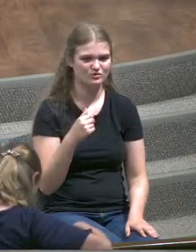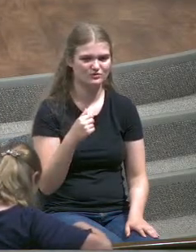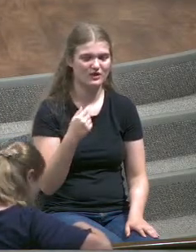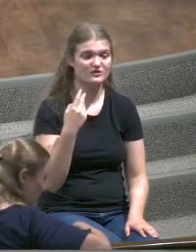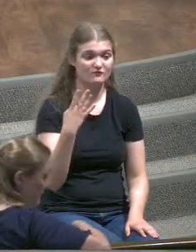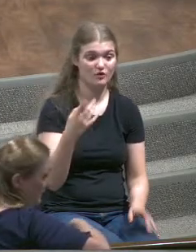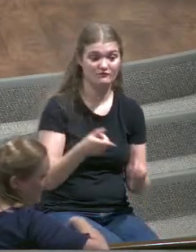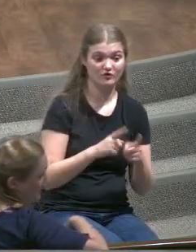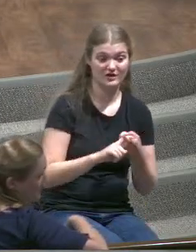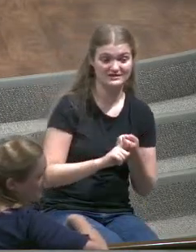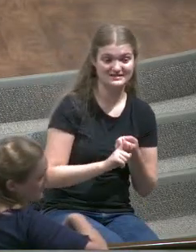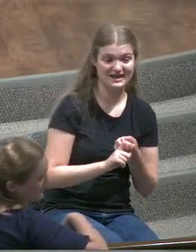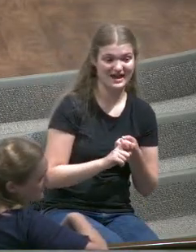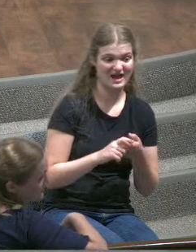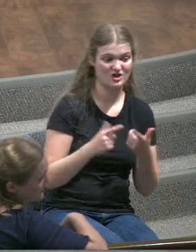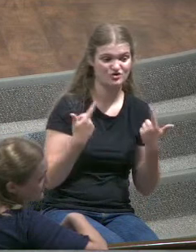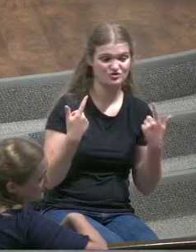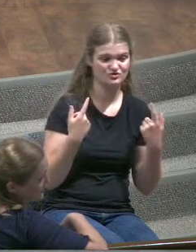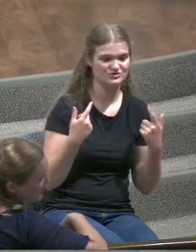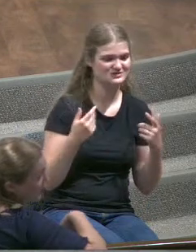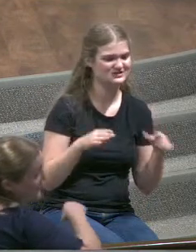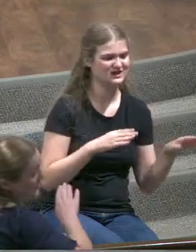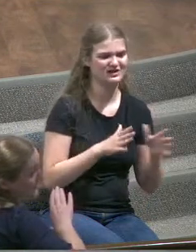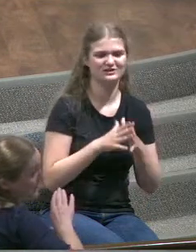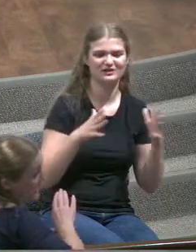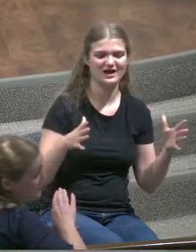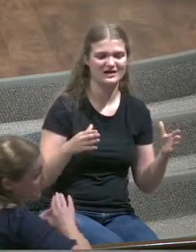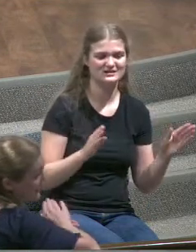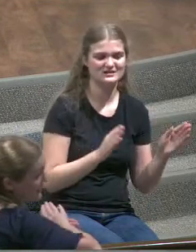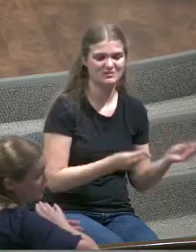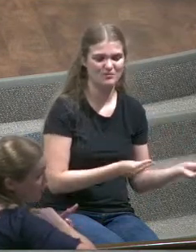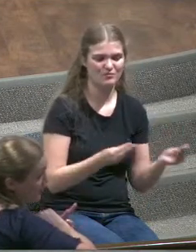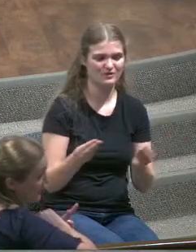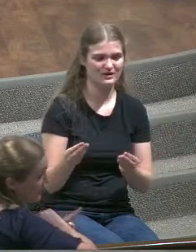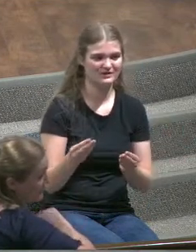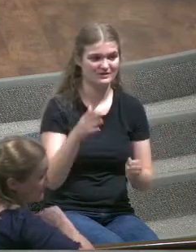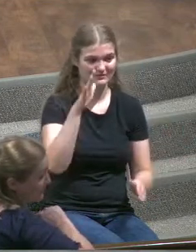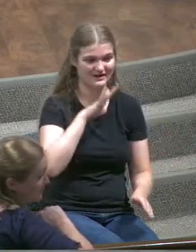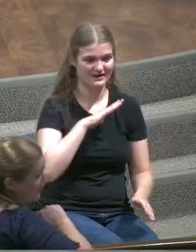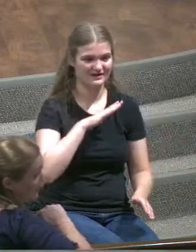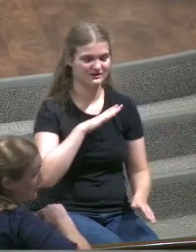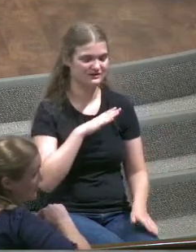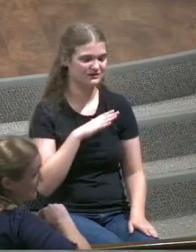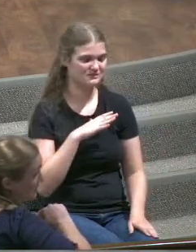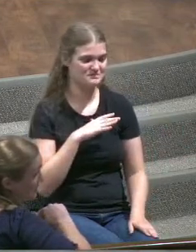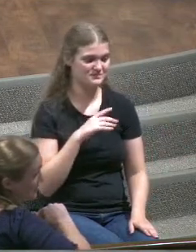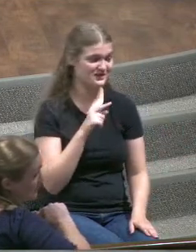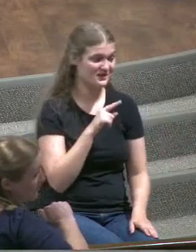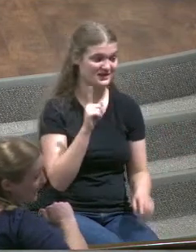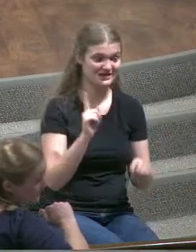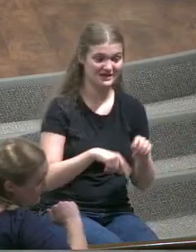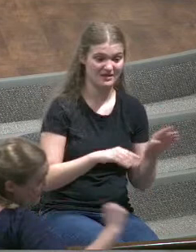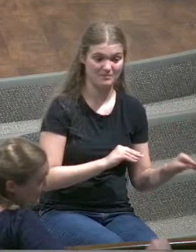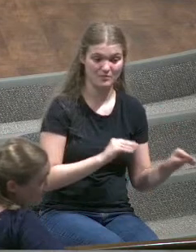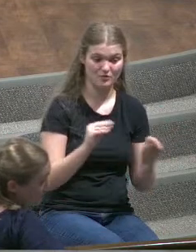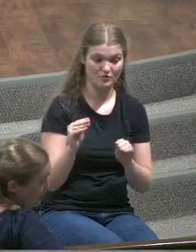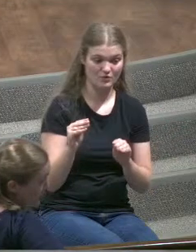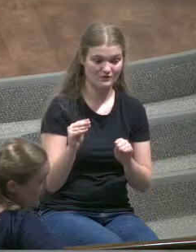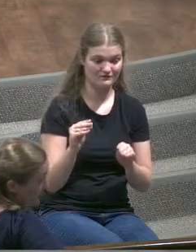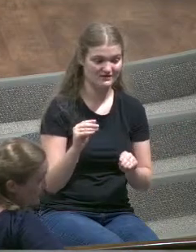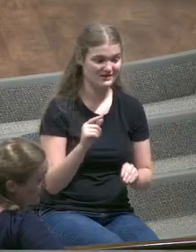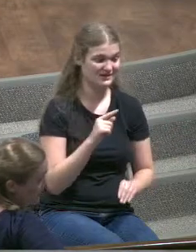him there, what was the reason? It's because he was paralyzed, right? He had a physical